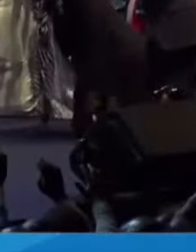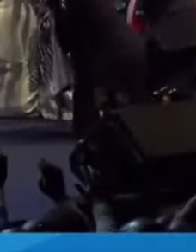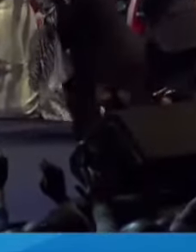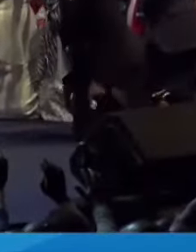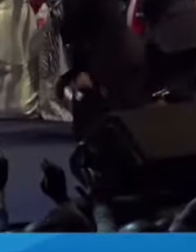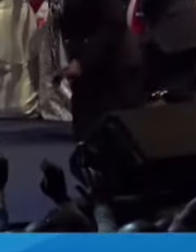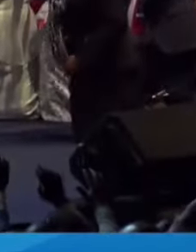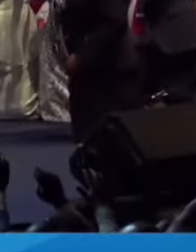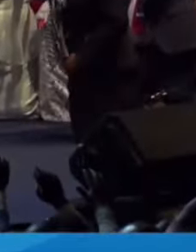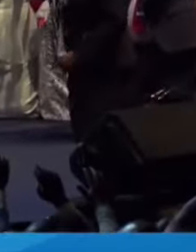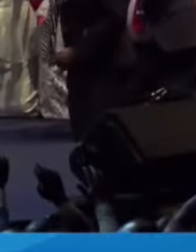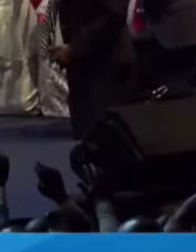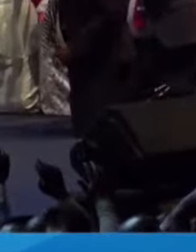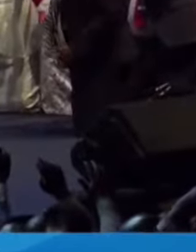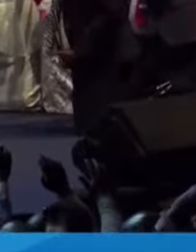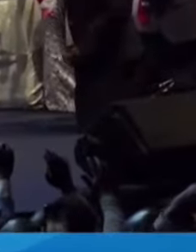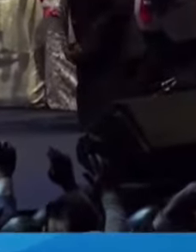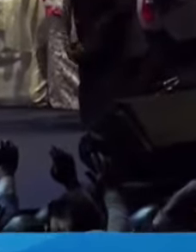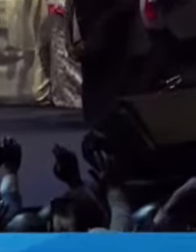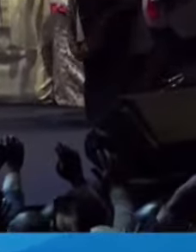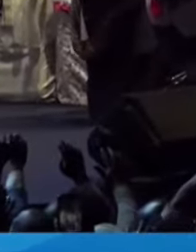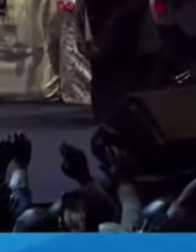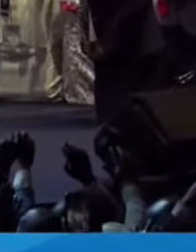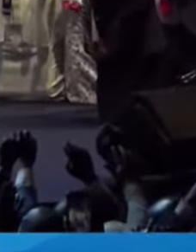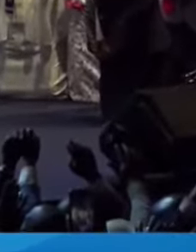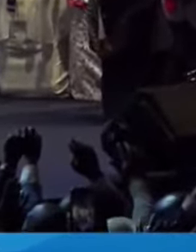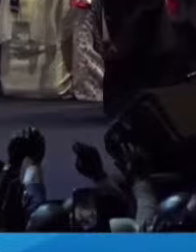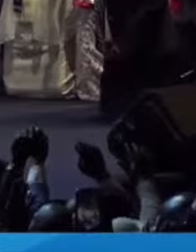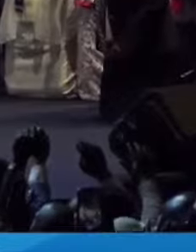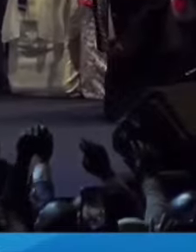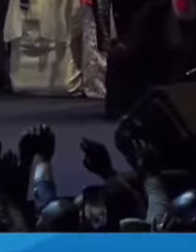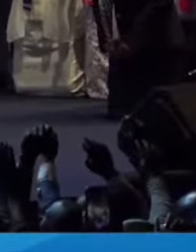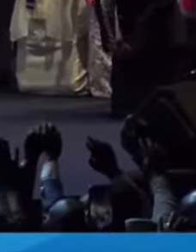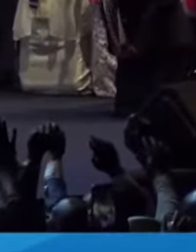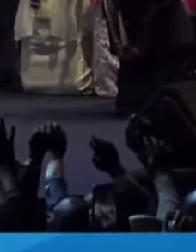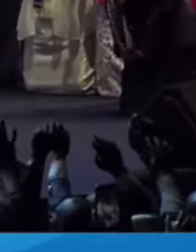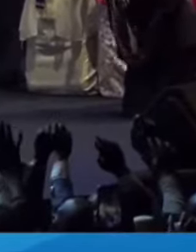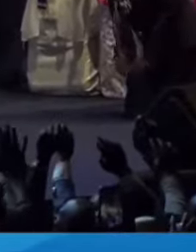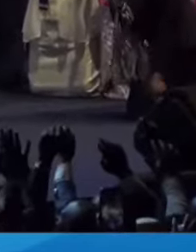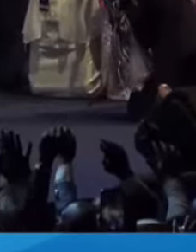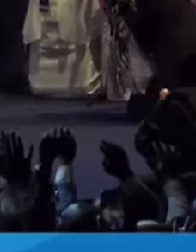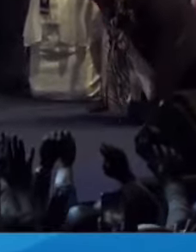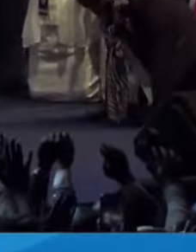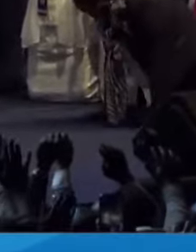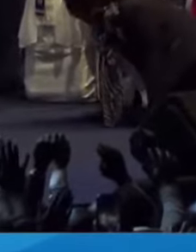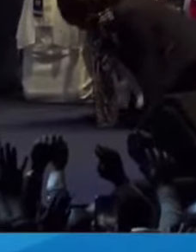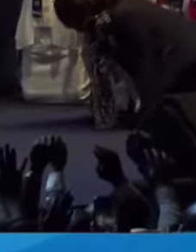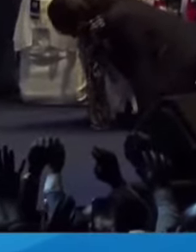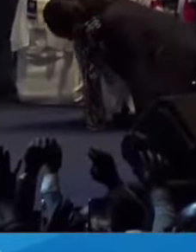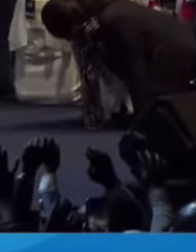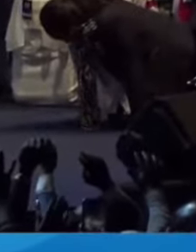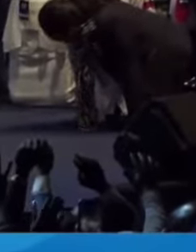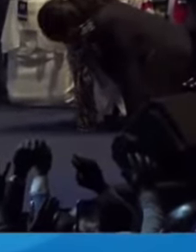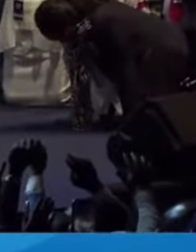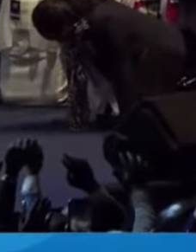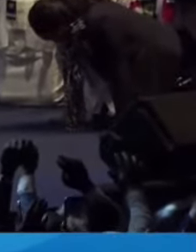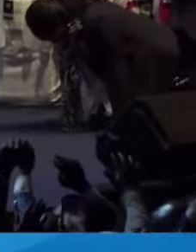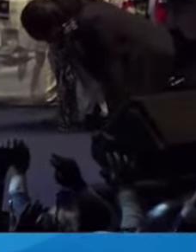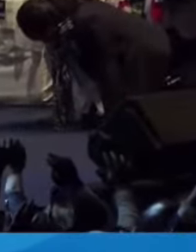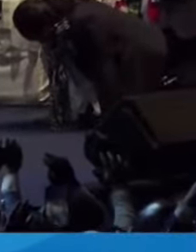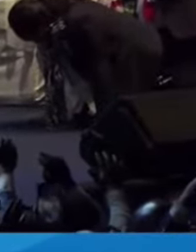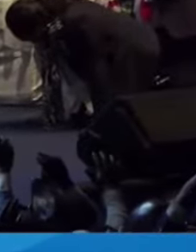bless this President your servant his